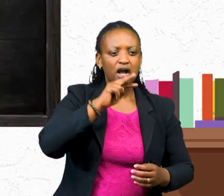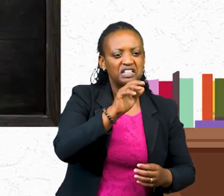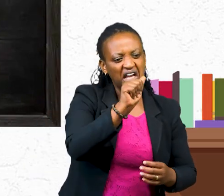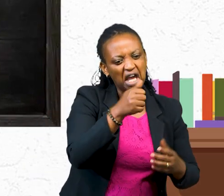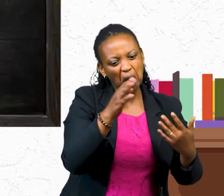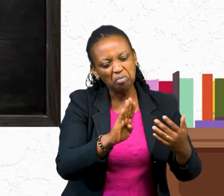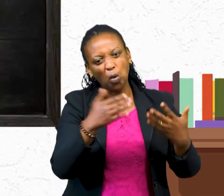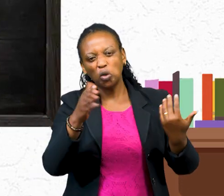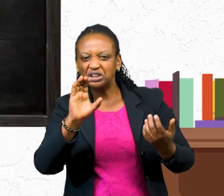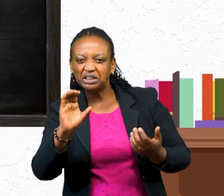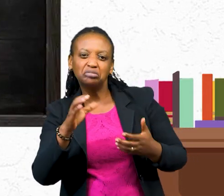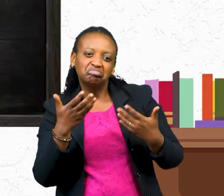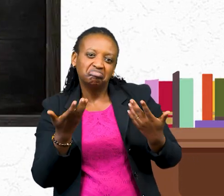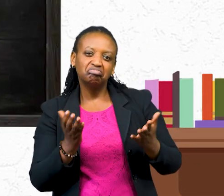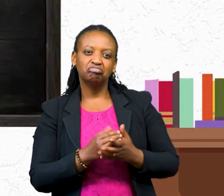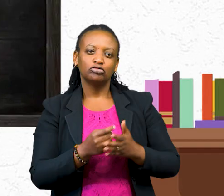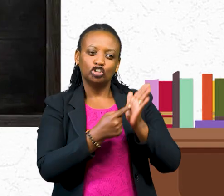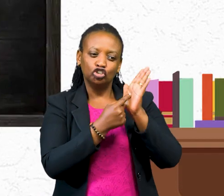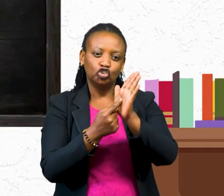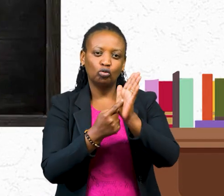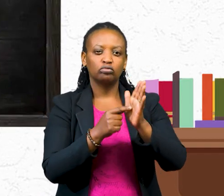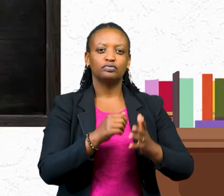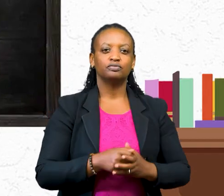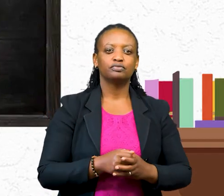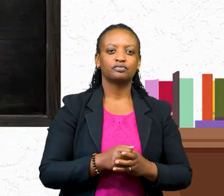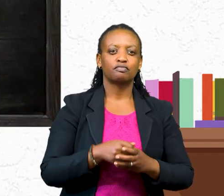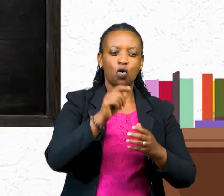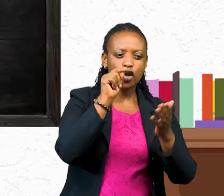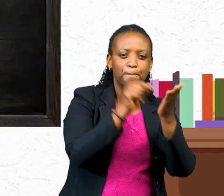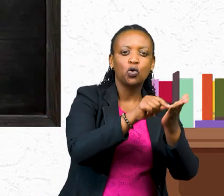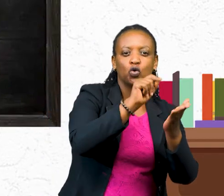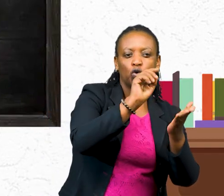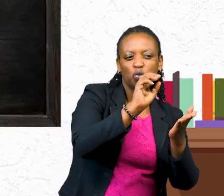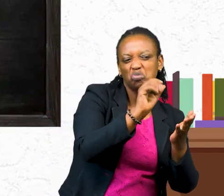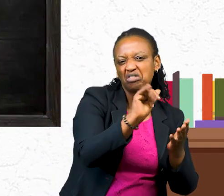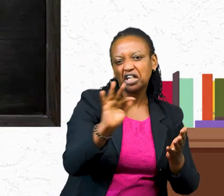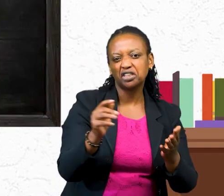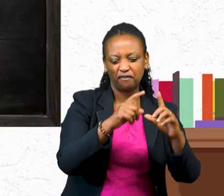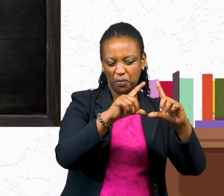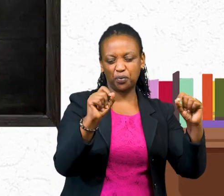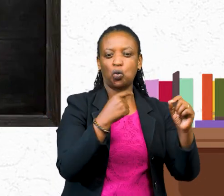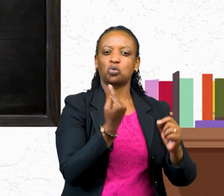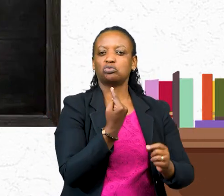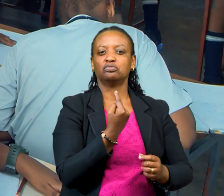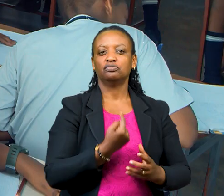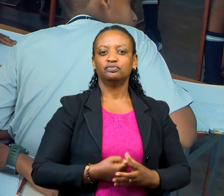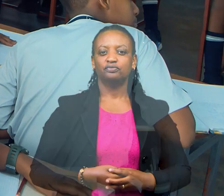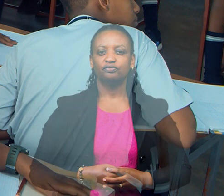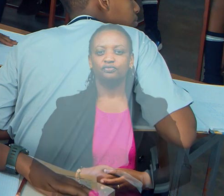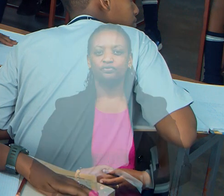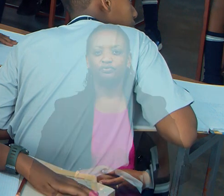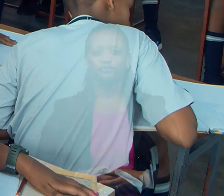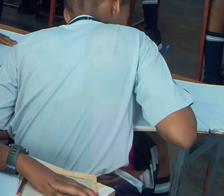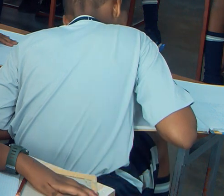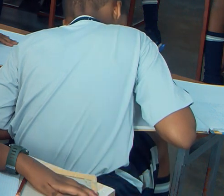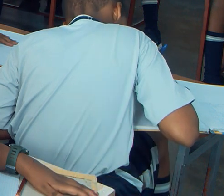If the answer is A or B or C, you show up the correct letter from those cards.